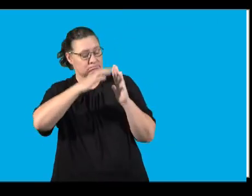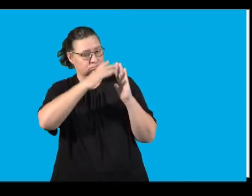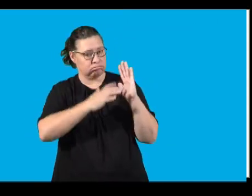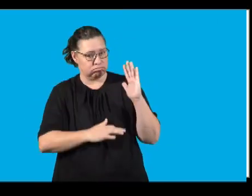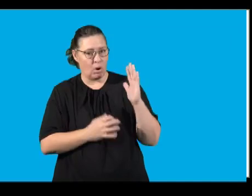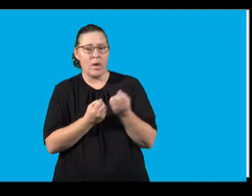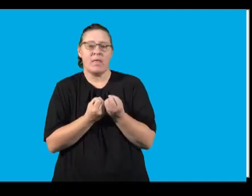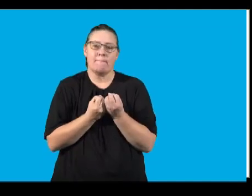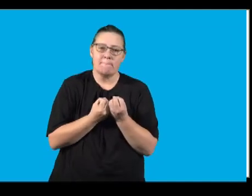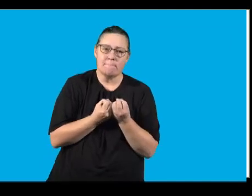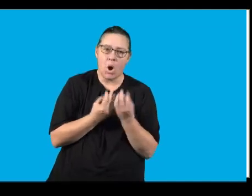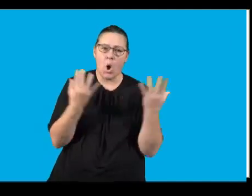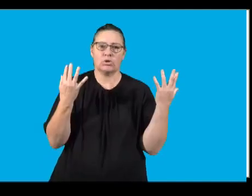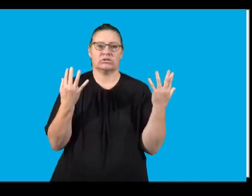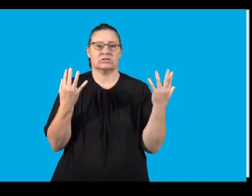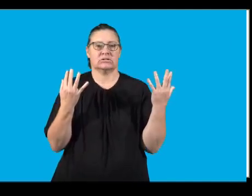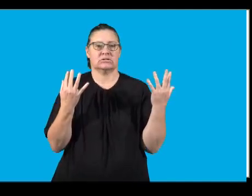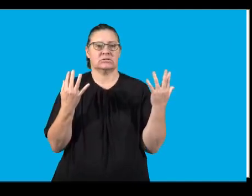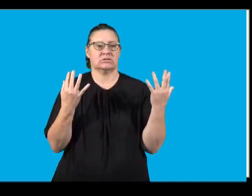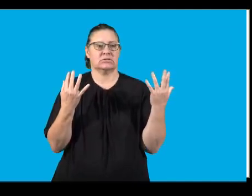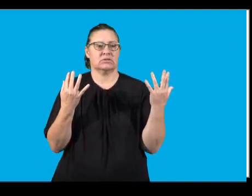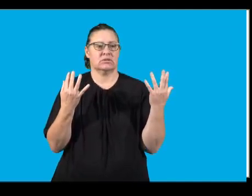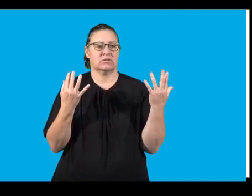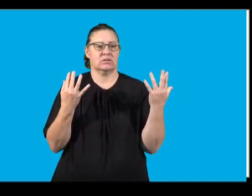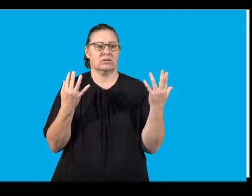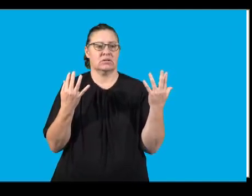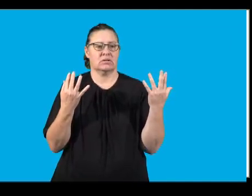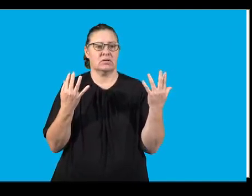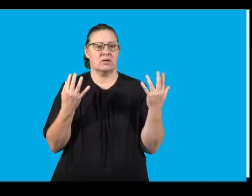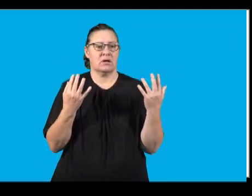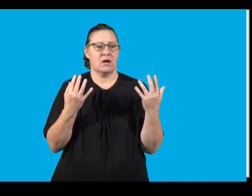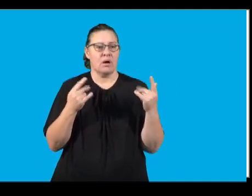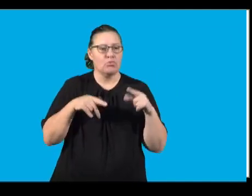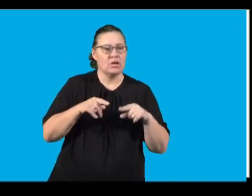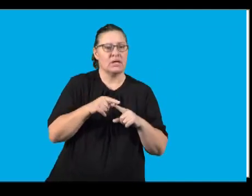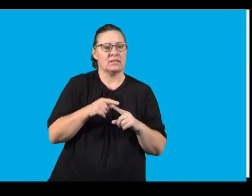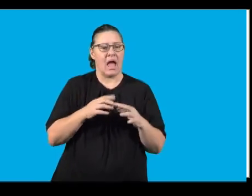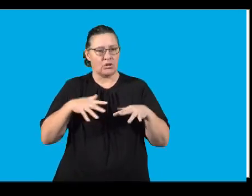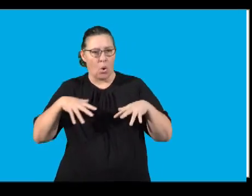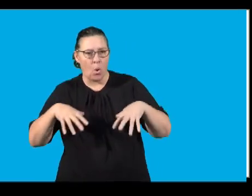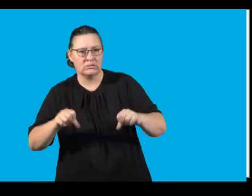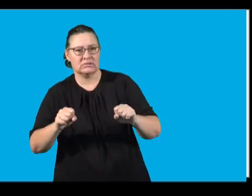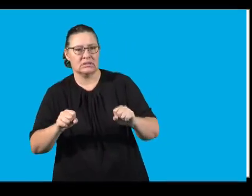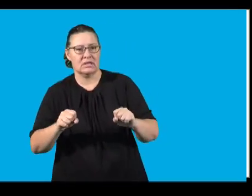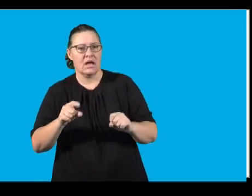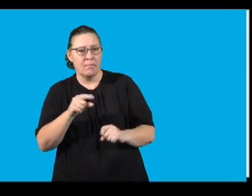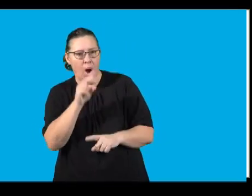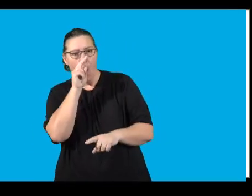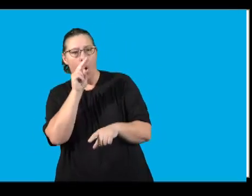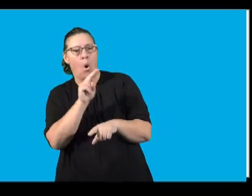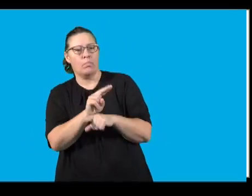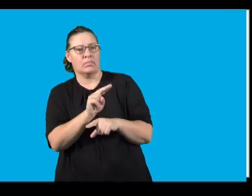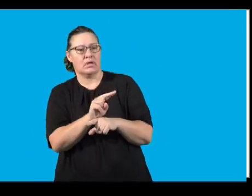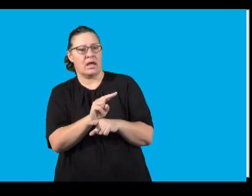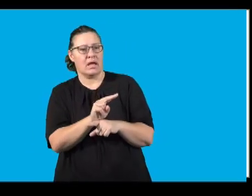says, where they most breed and haunt, I have observed the air is delicate. And then we want to know,